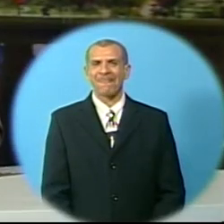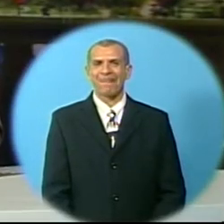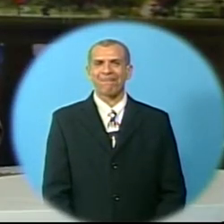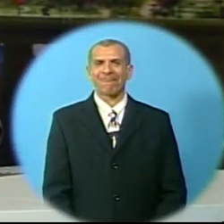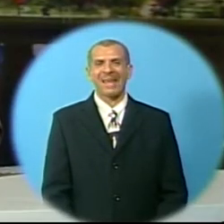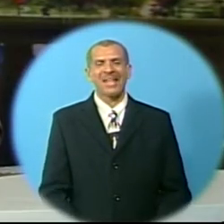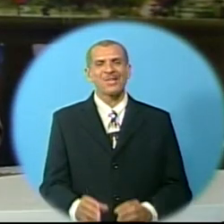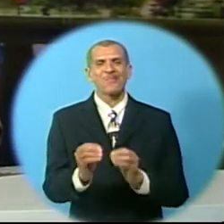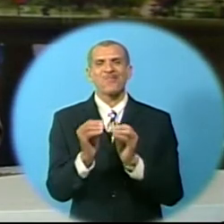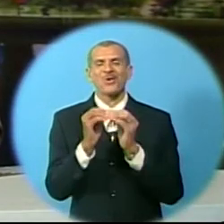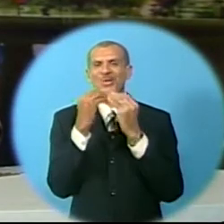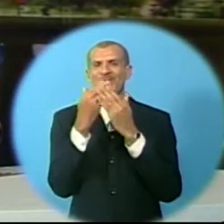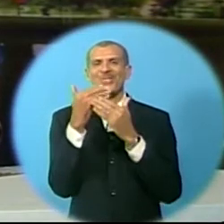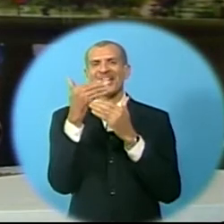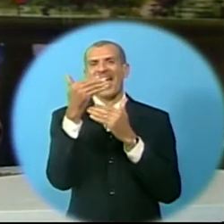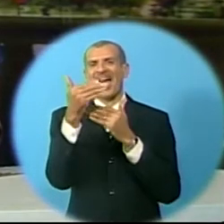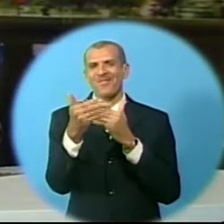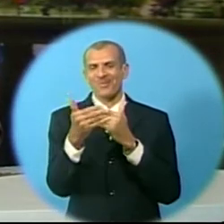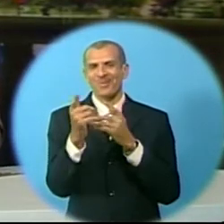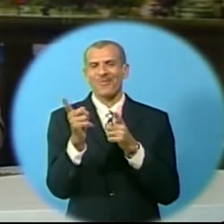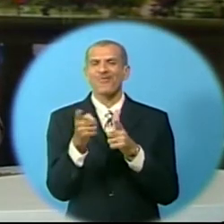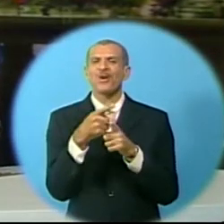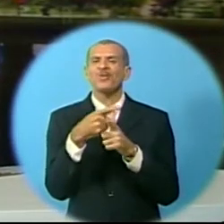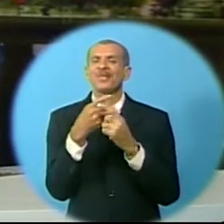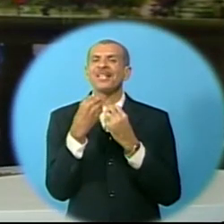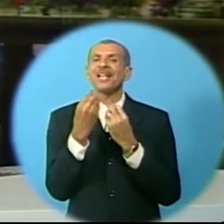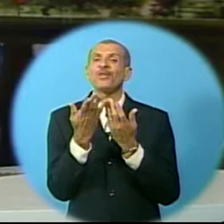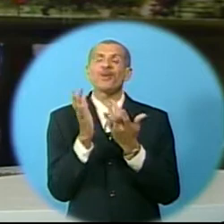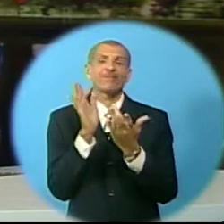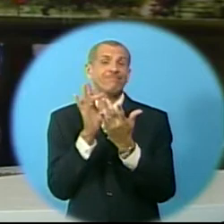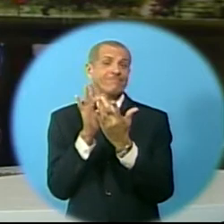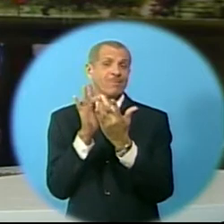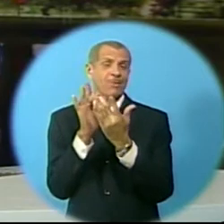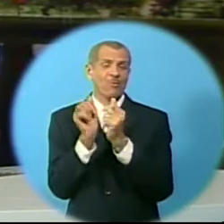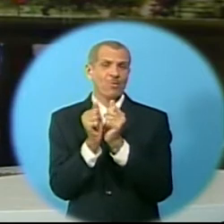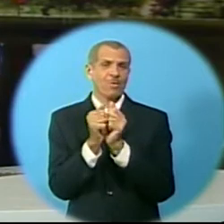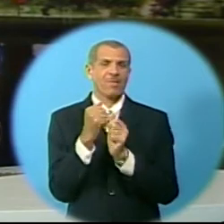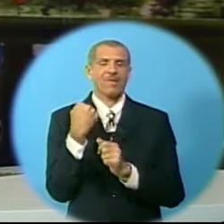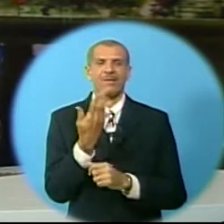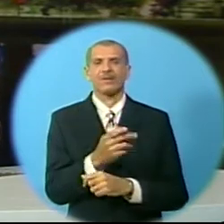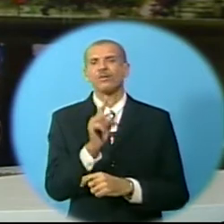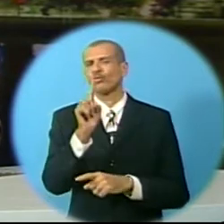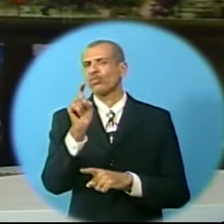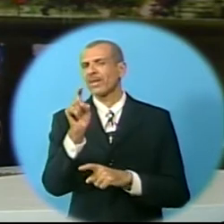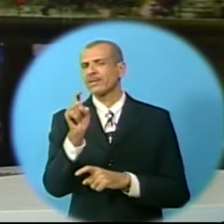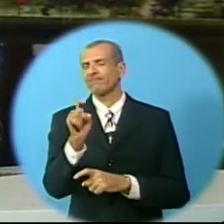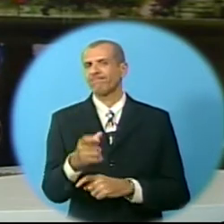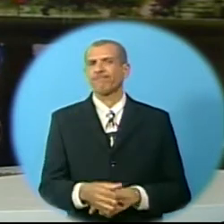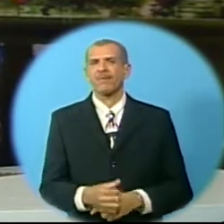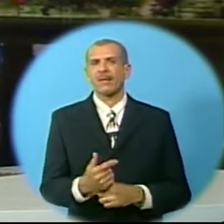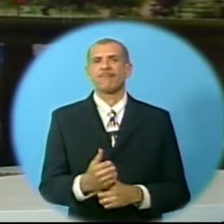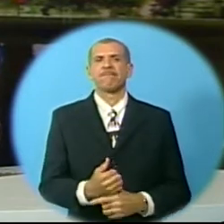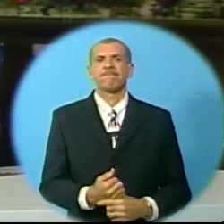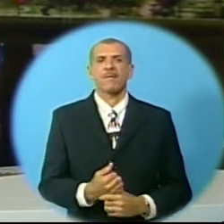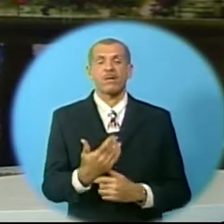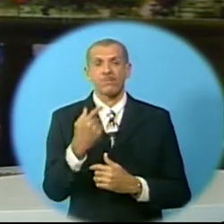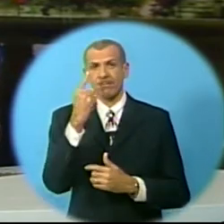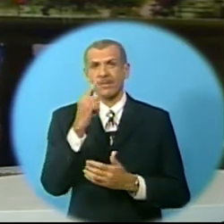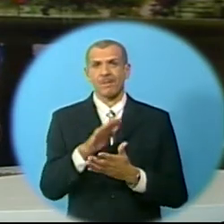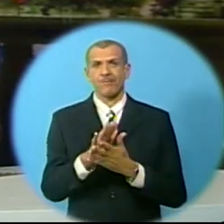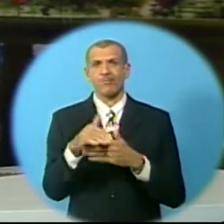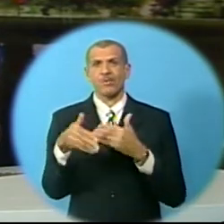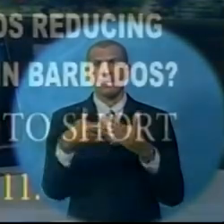We'll have more news after the break, but first we want to get your take on the question. Do you believe enough progress is being